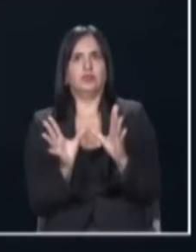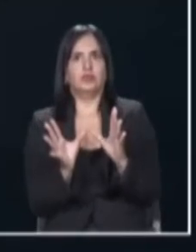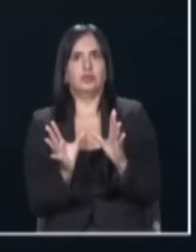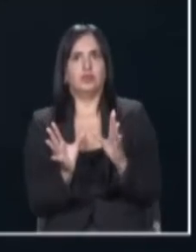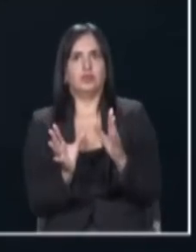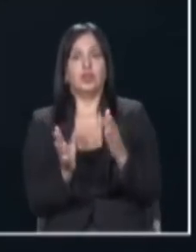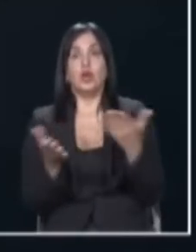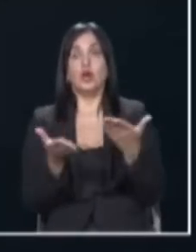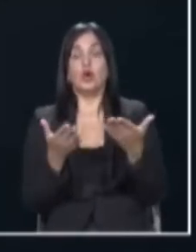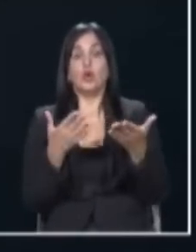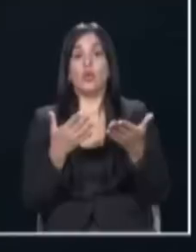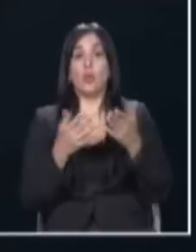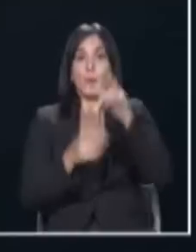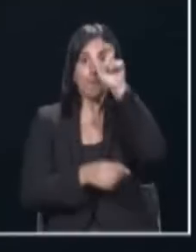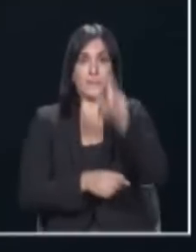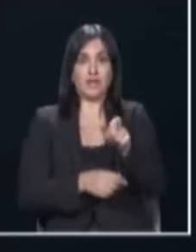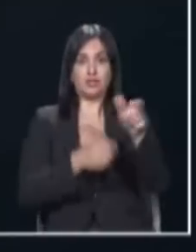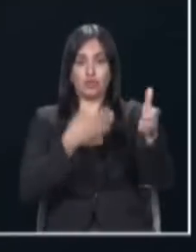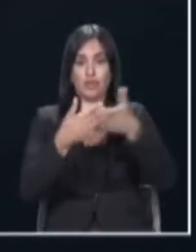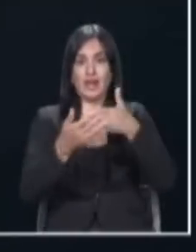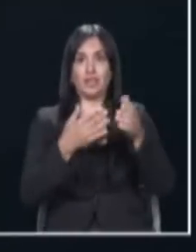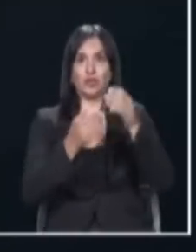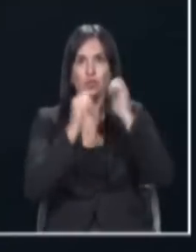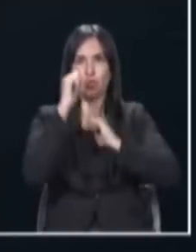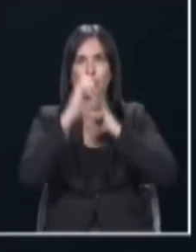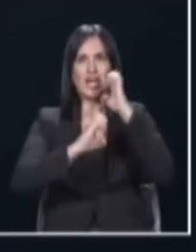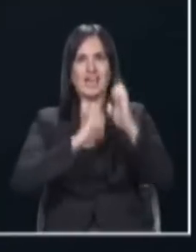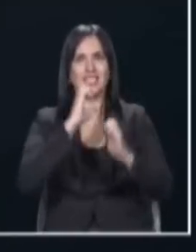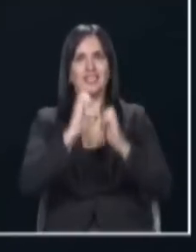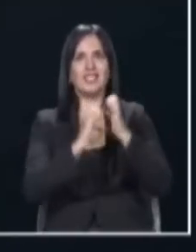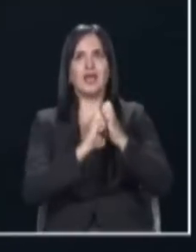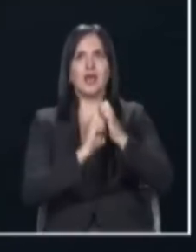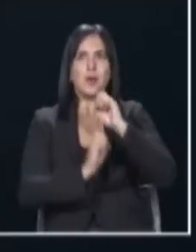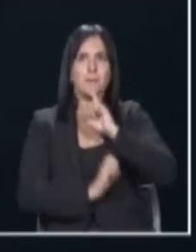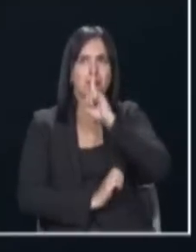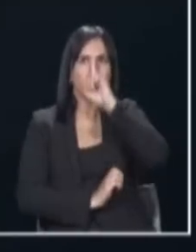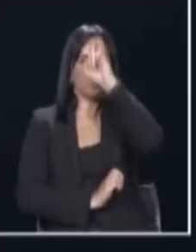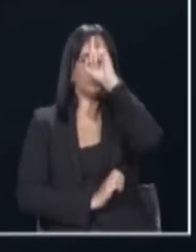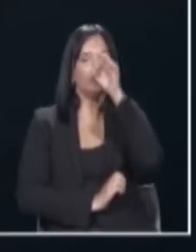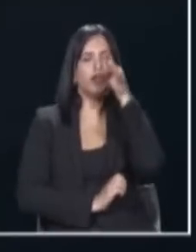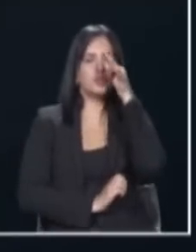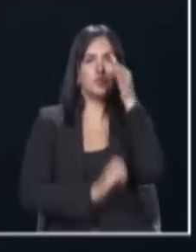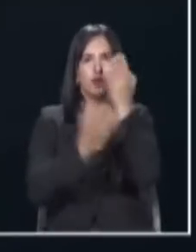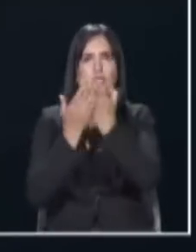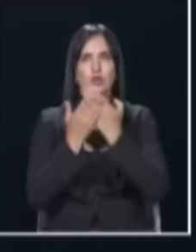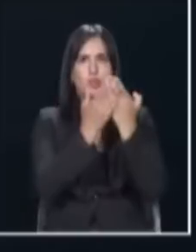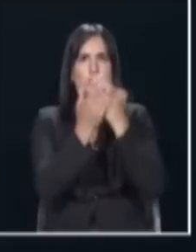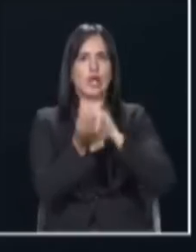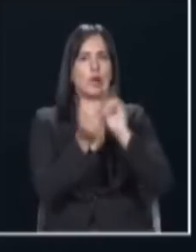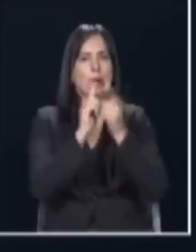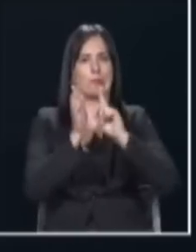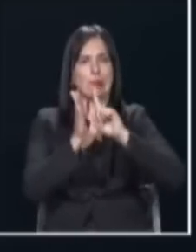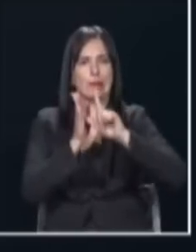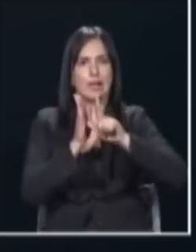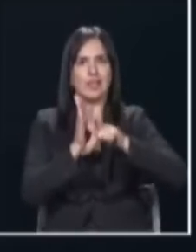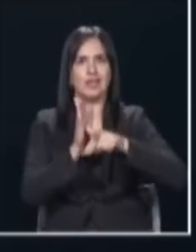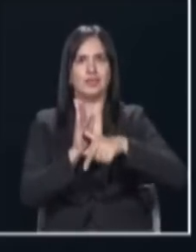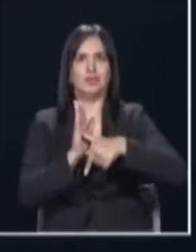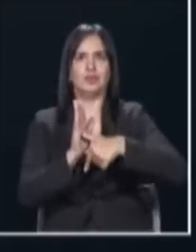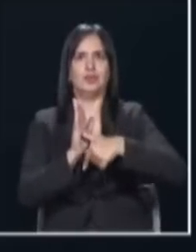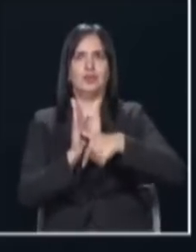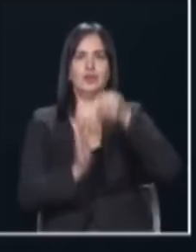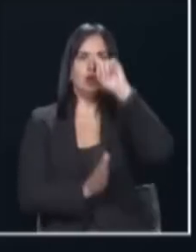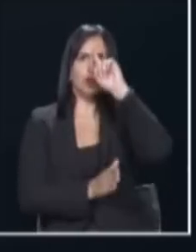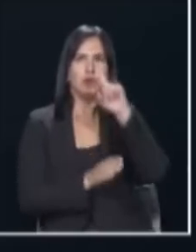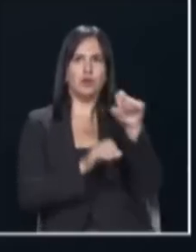I was accustomed to observing and studying the slow gradual changes that occur in the natural world however an earthquake is